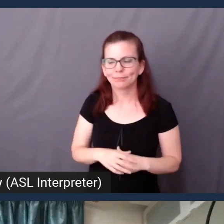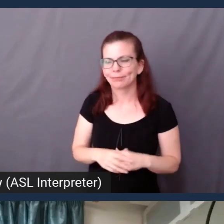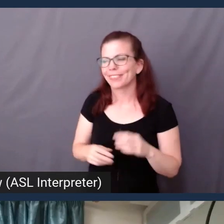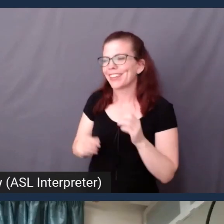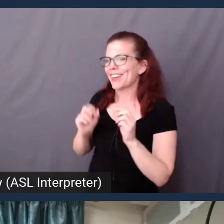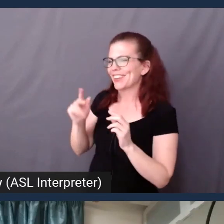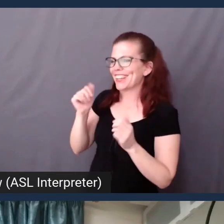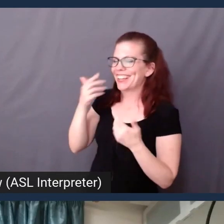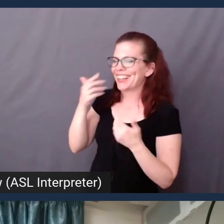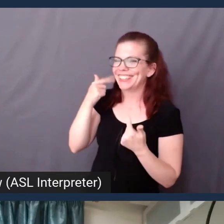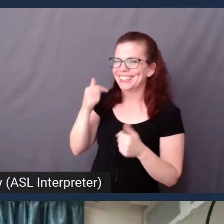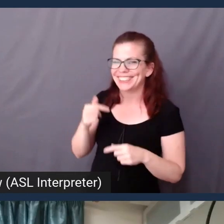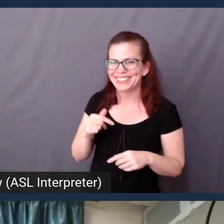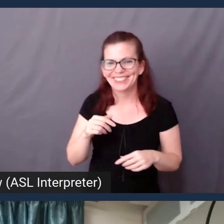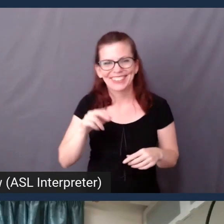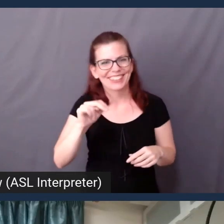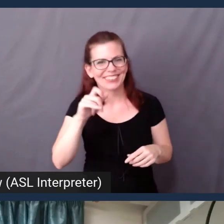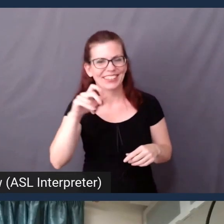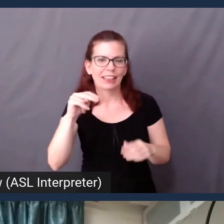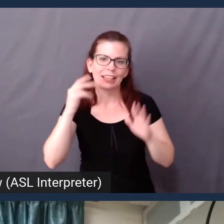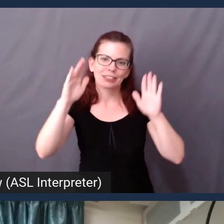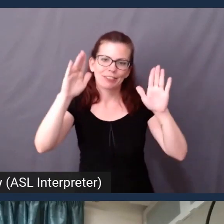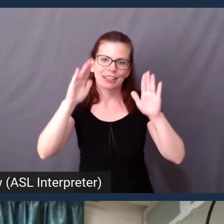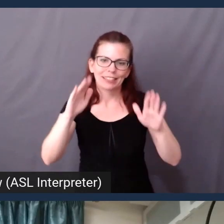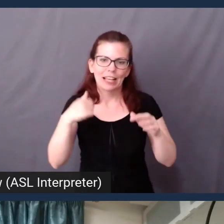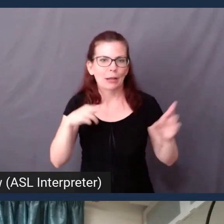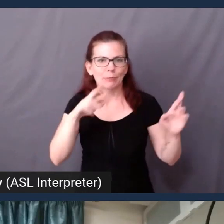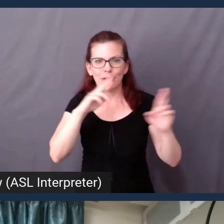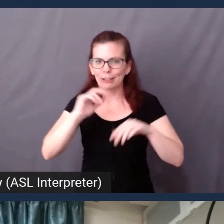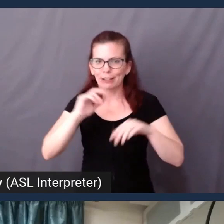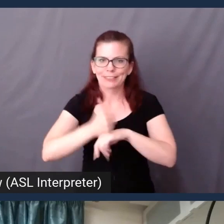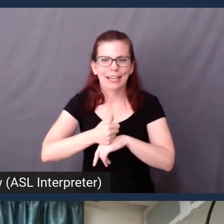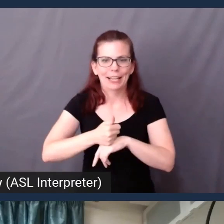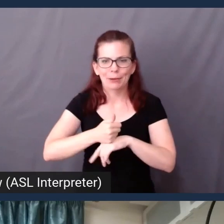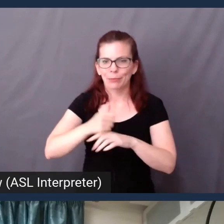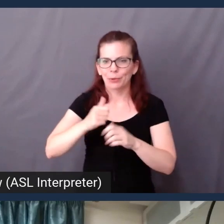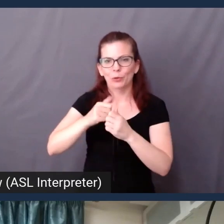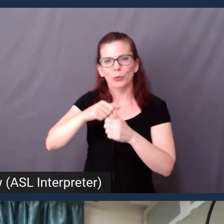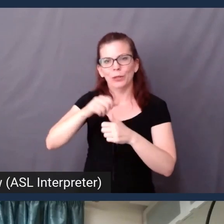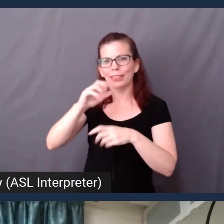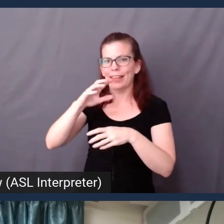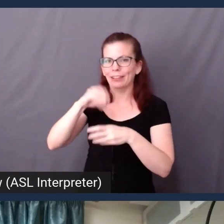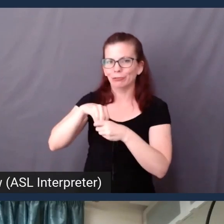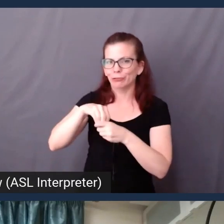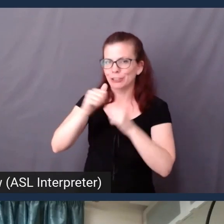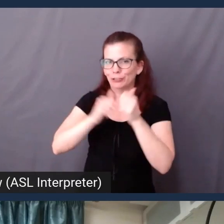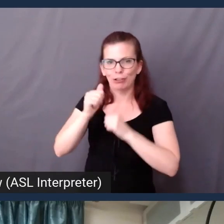Okay. That's fantastic. I'm ready to go set this up with infrastructure as code right now.